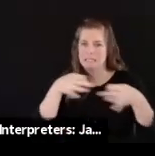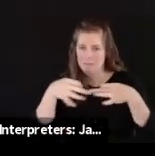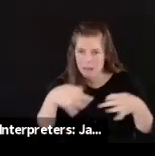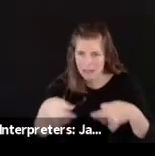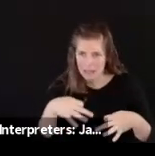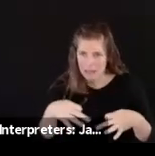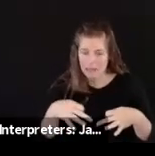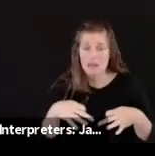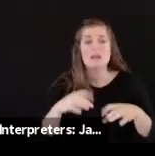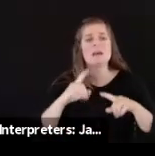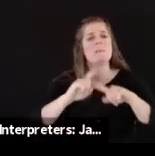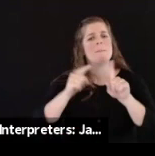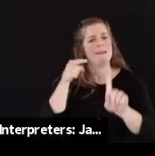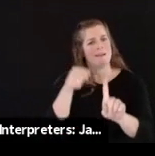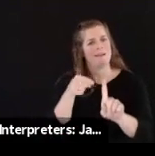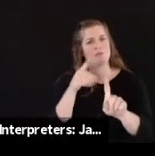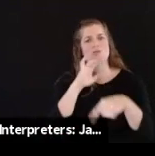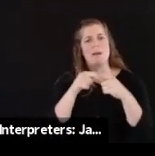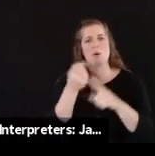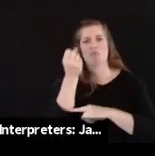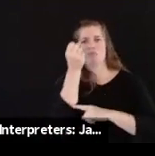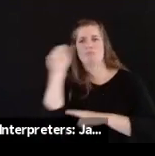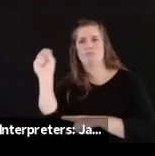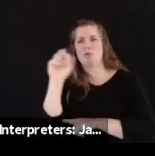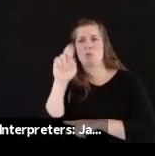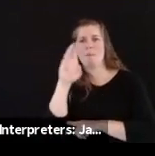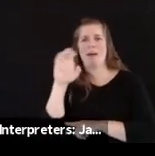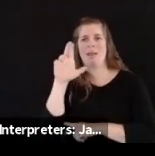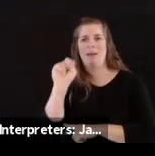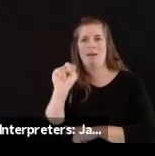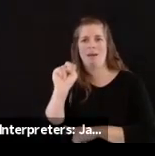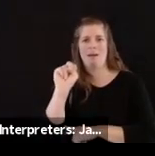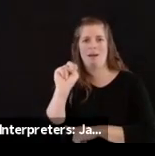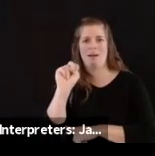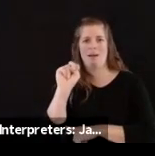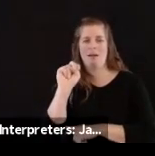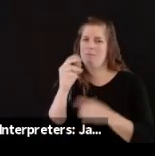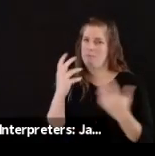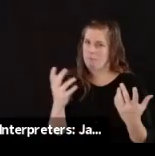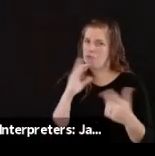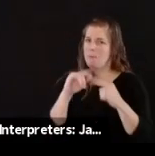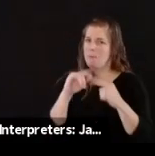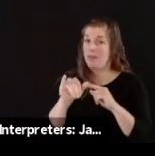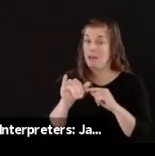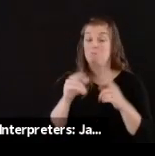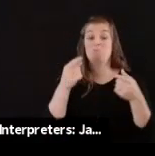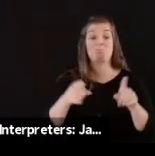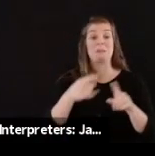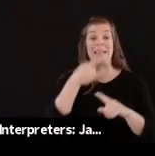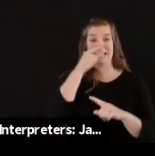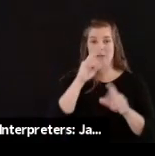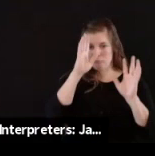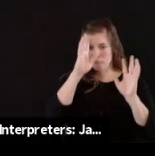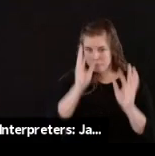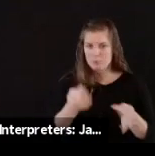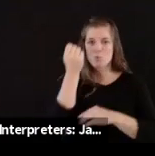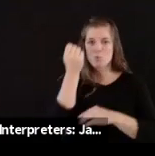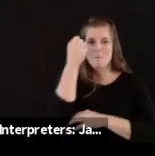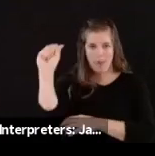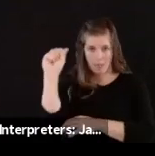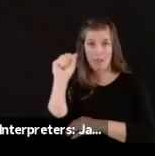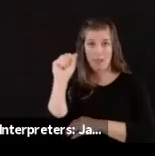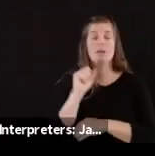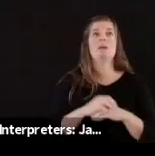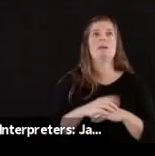change the way we think about rebellion in our kids? When our kids rebel, when they thoughtfully push back against